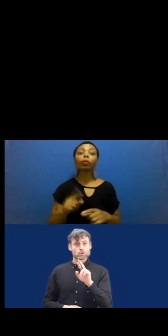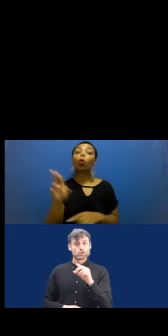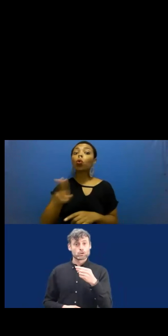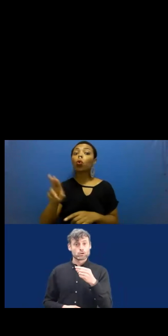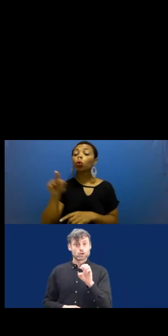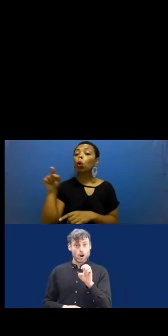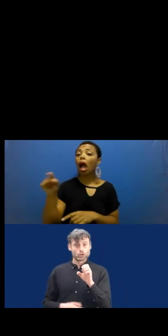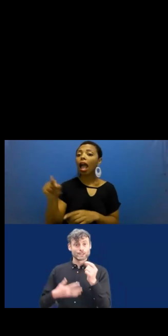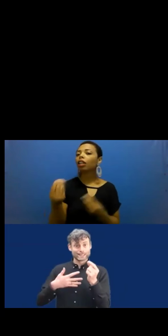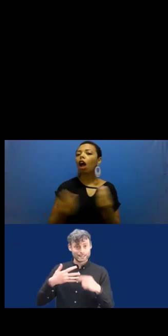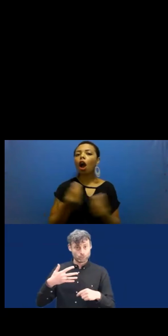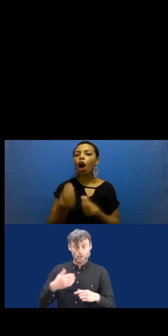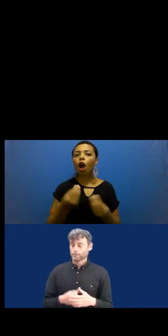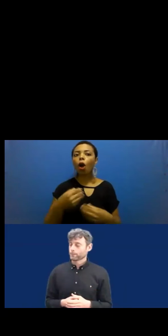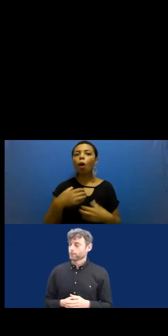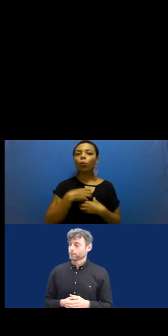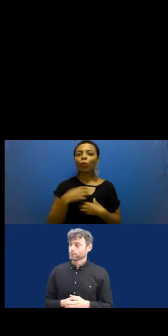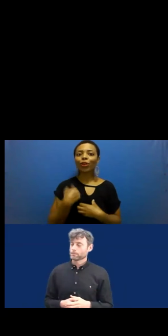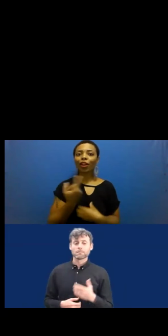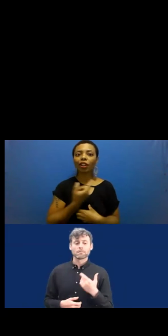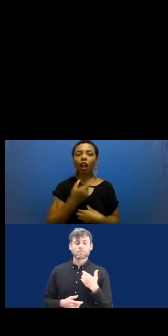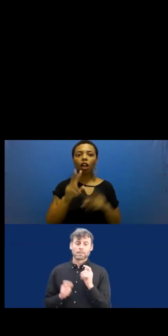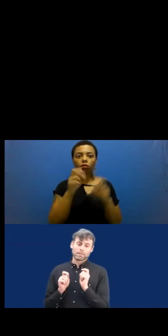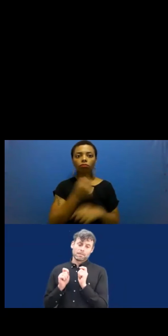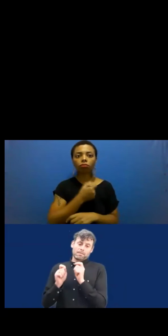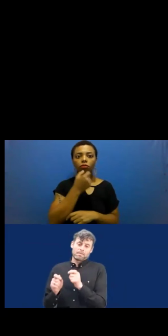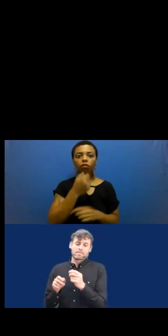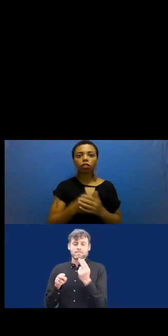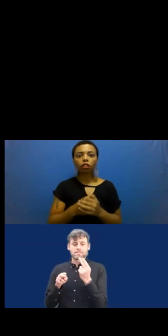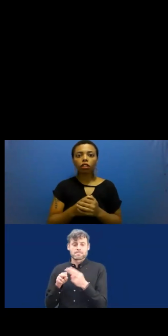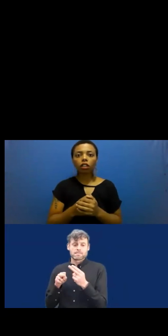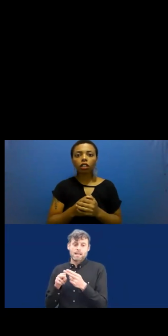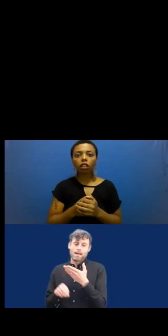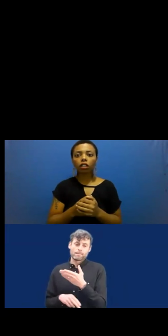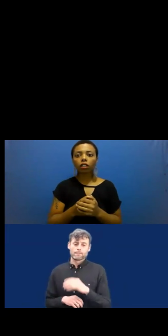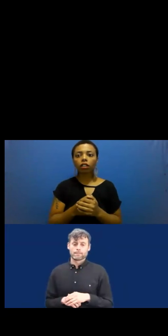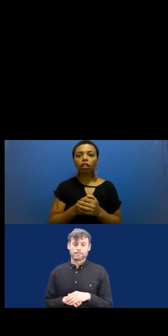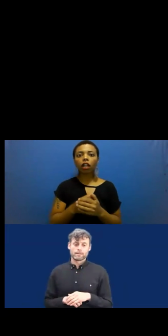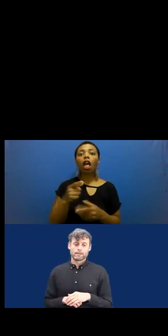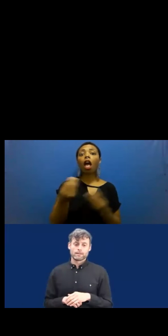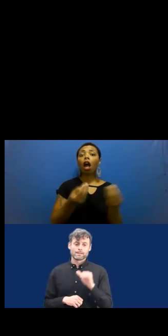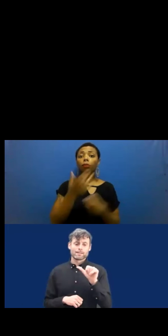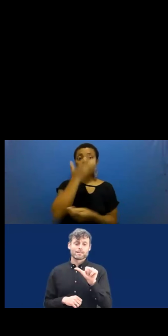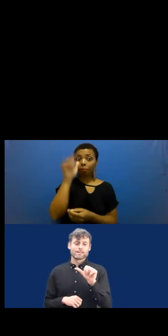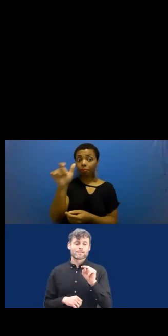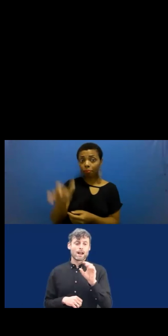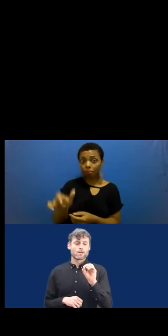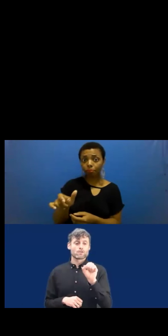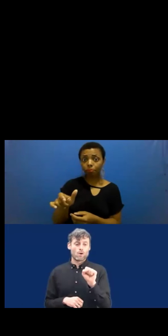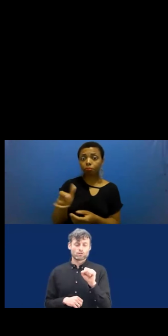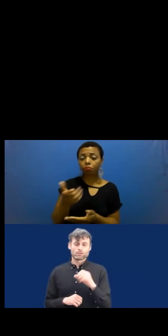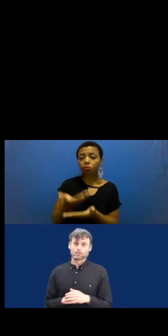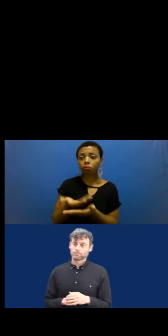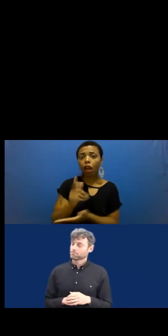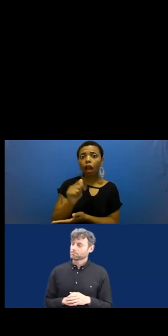János, I called him János, that's not his real name, was studied for the purpose of gathering critical information